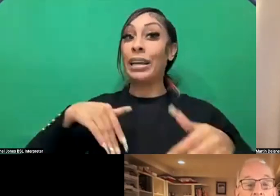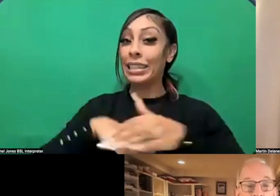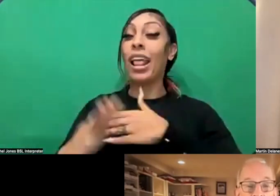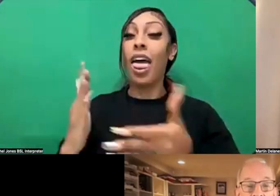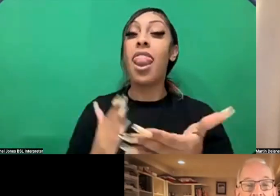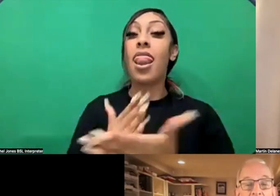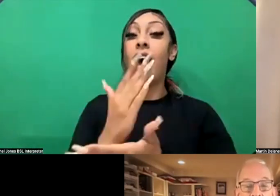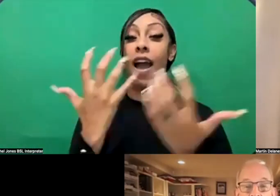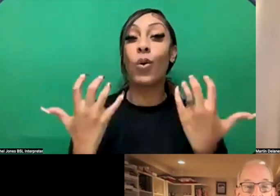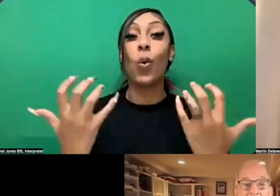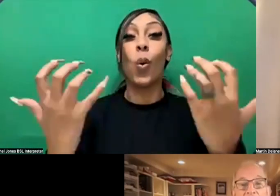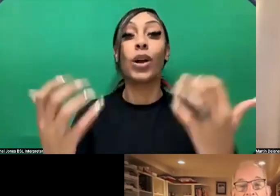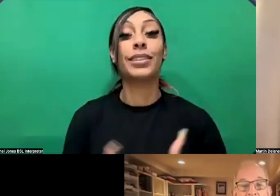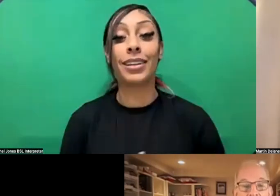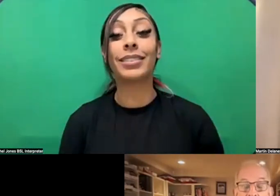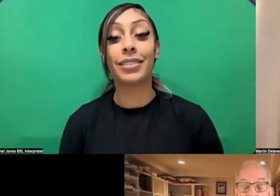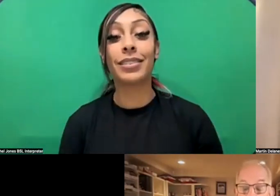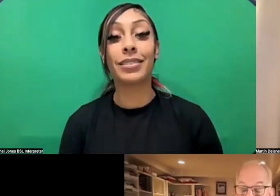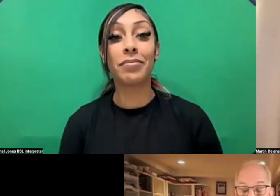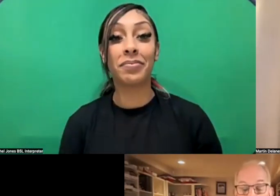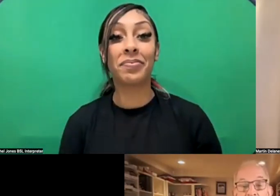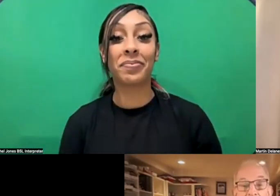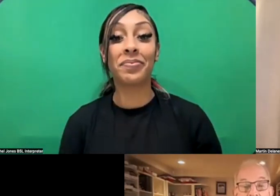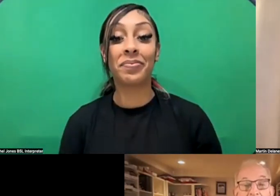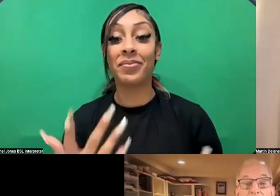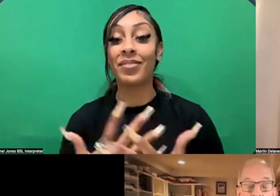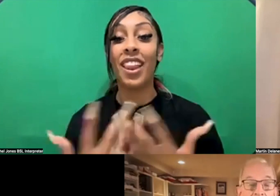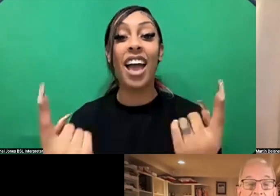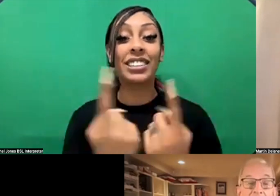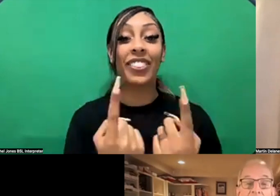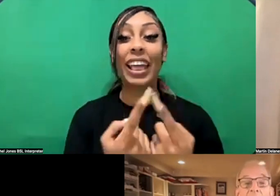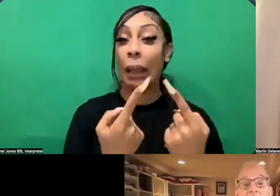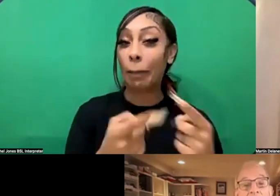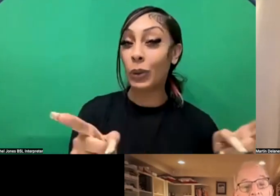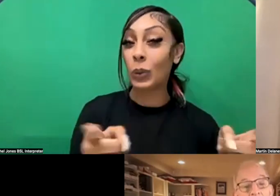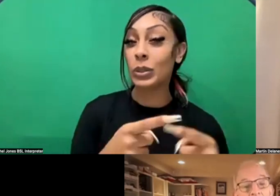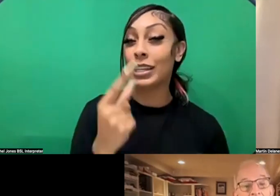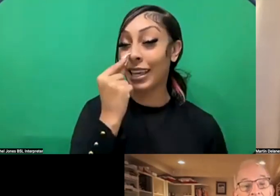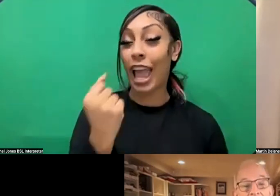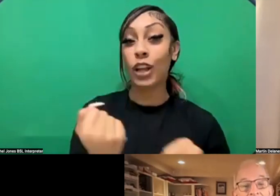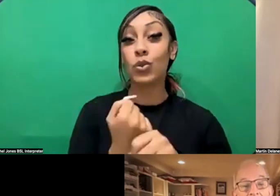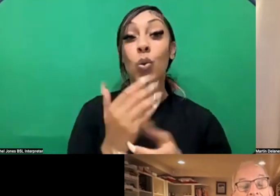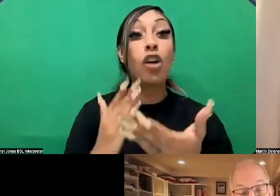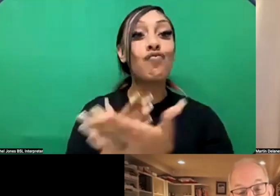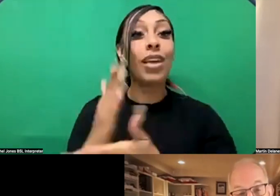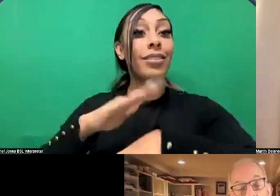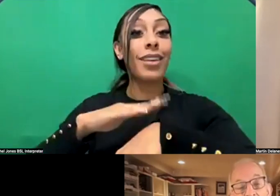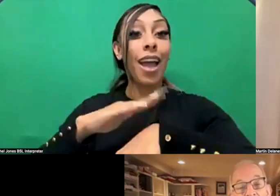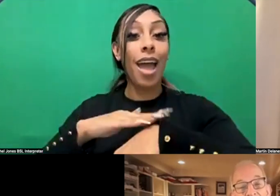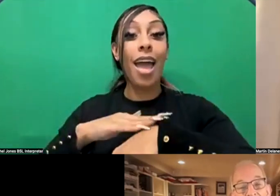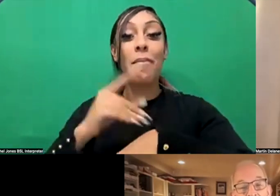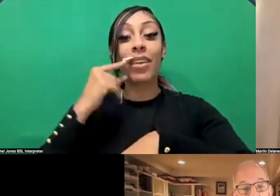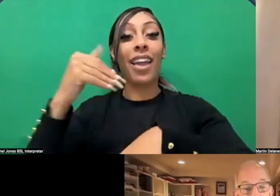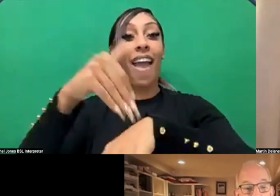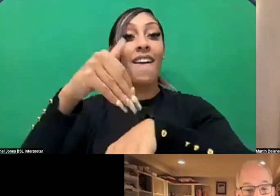an audience with lots of things that the musician could do in real time to affect that